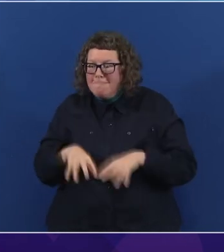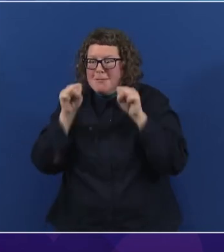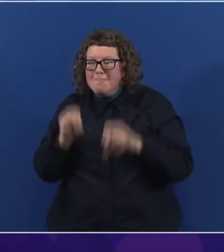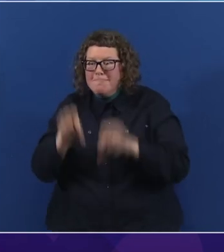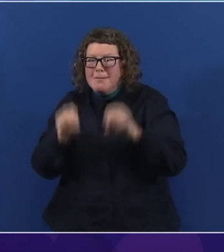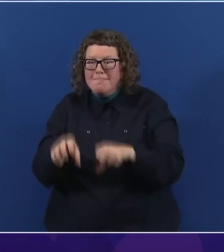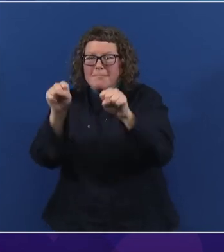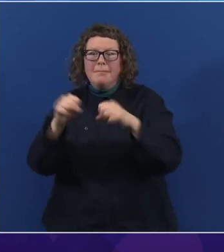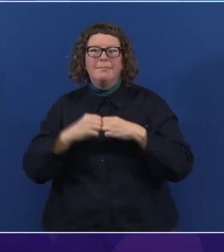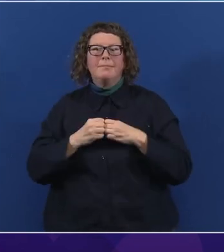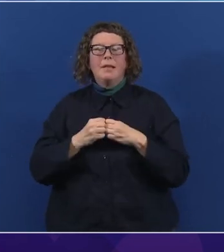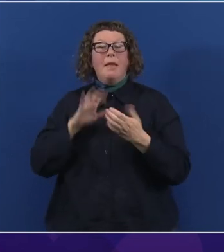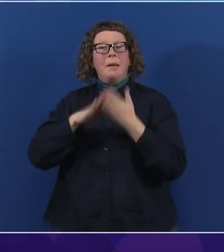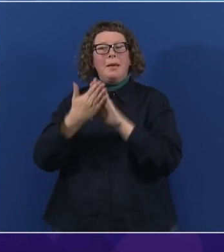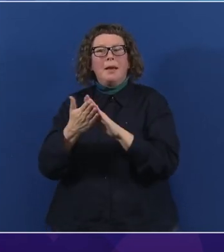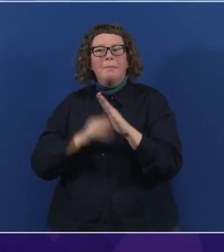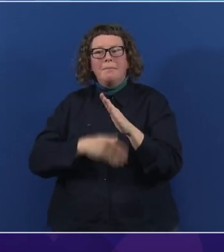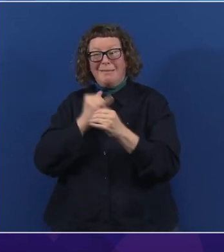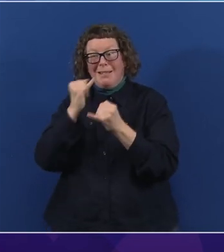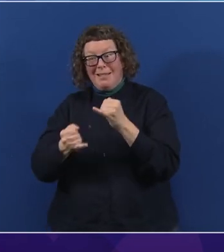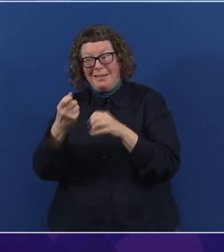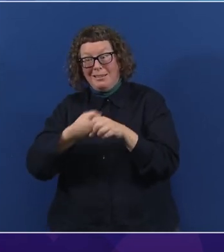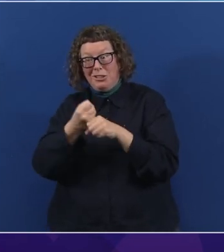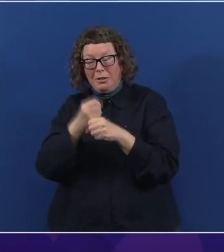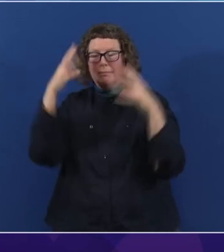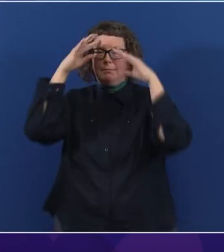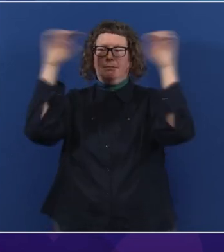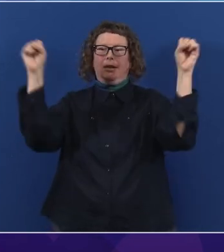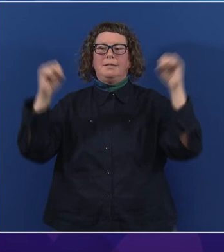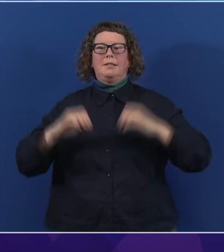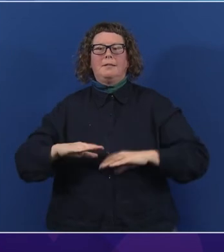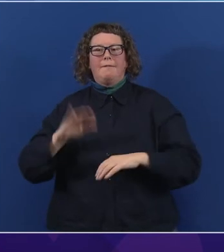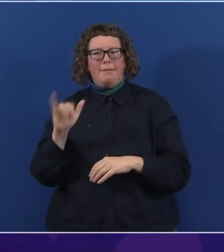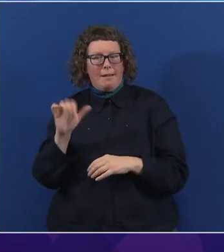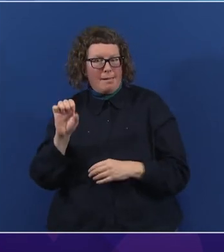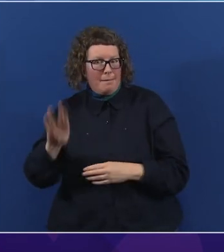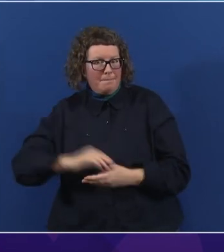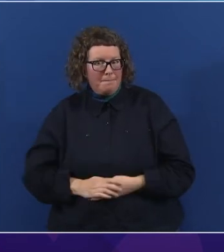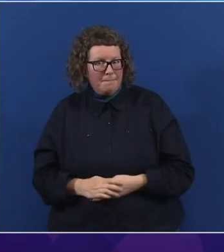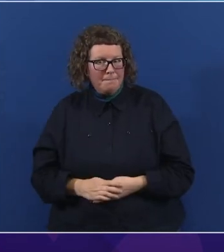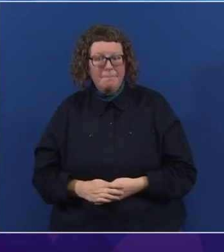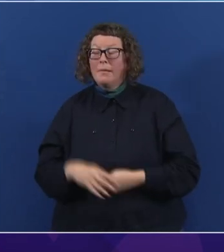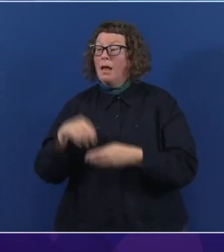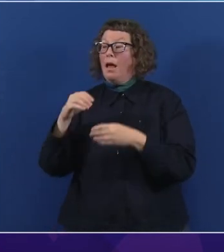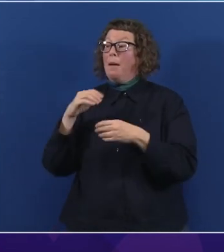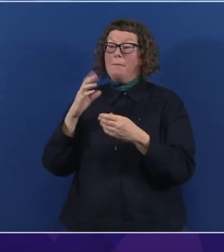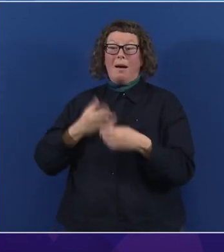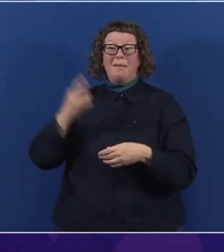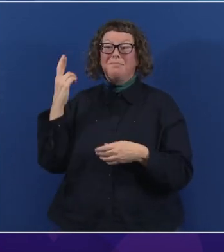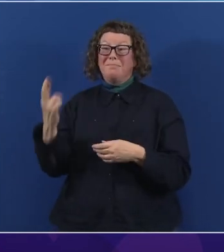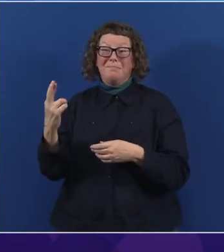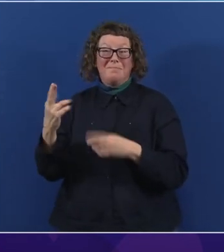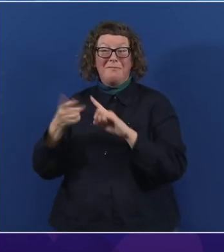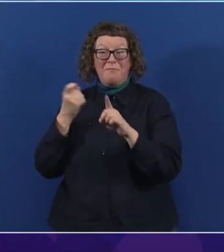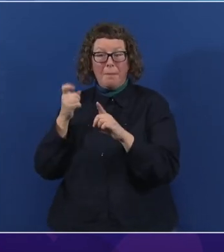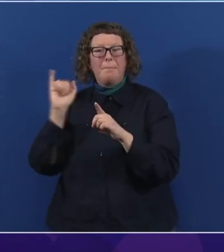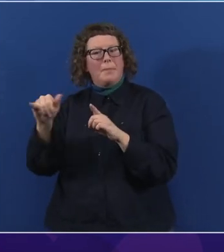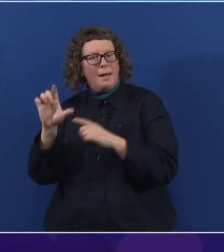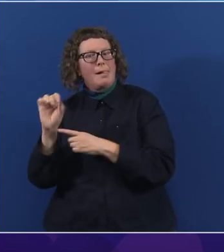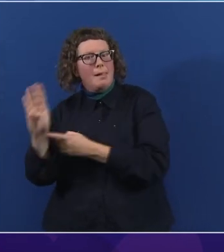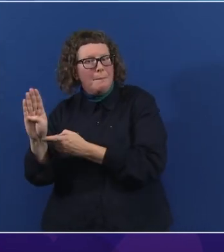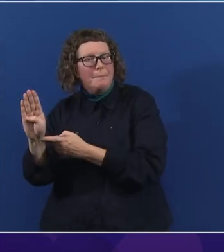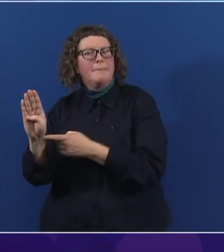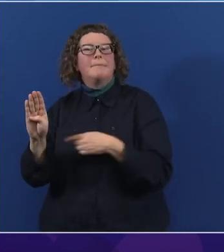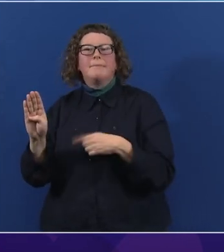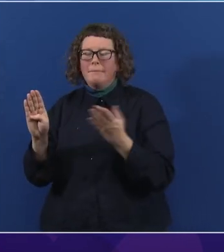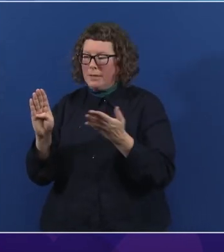year, where I became president of Enactus SAIT. Through this club, I gained some of my best friends to this day. Together, we